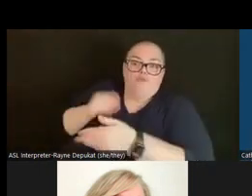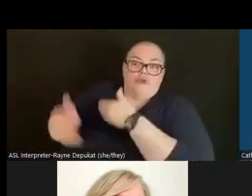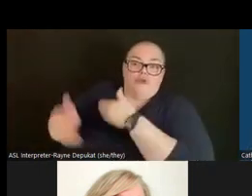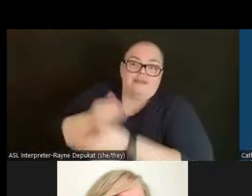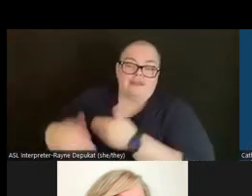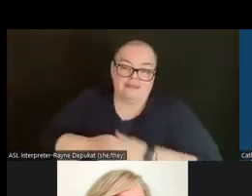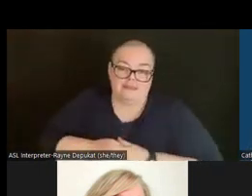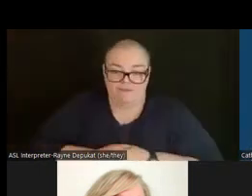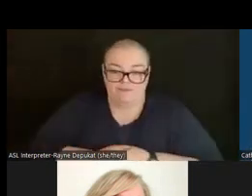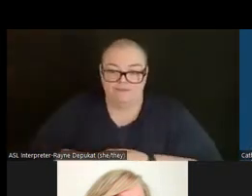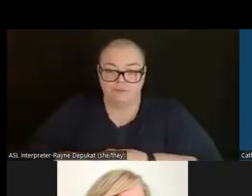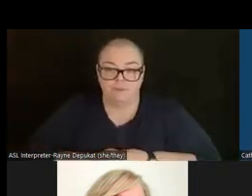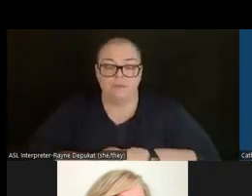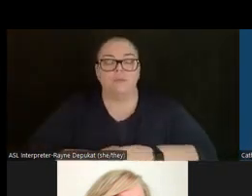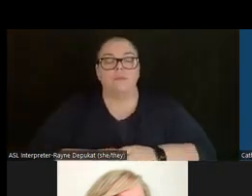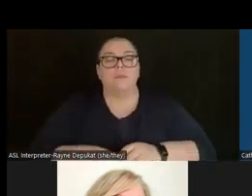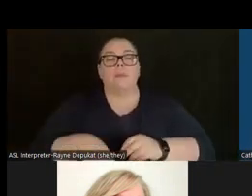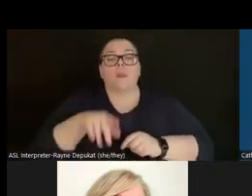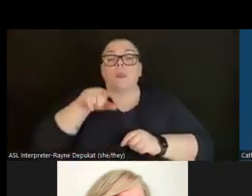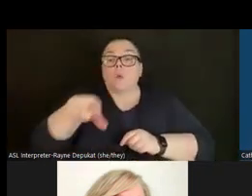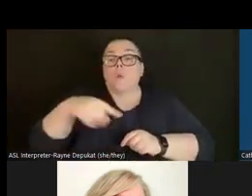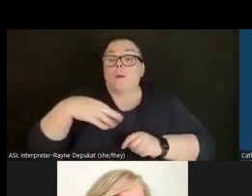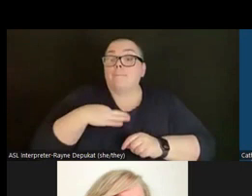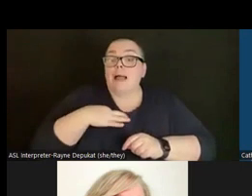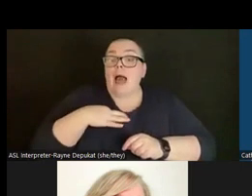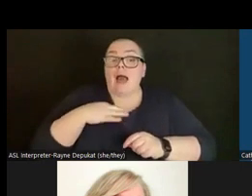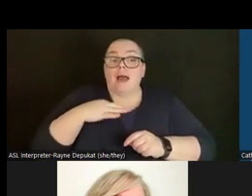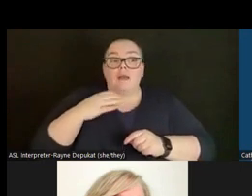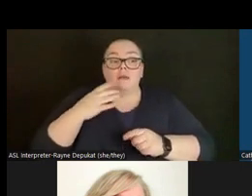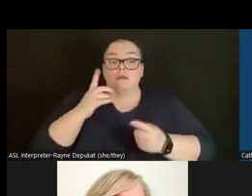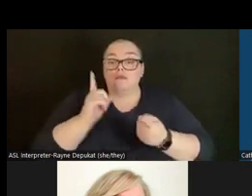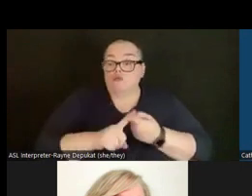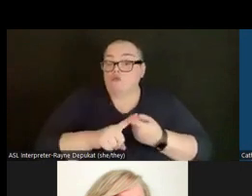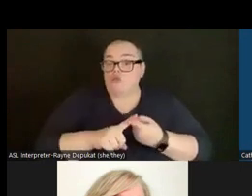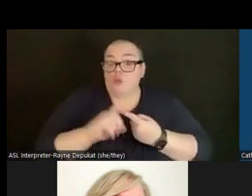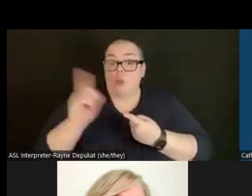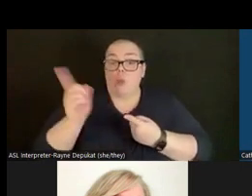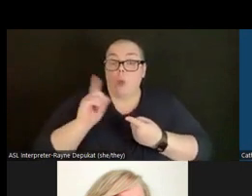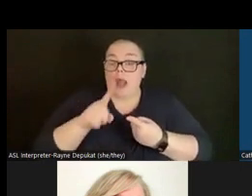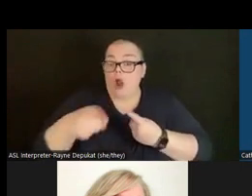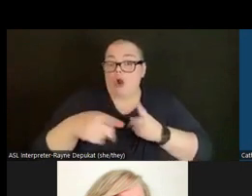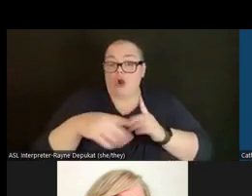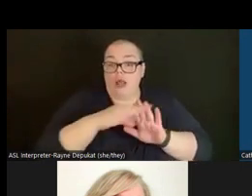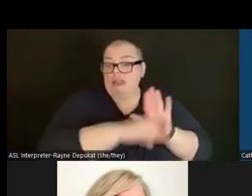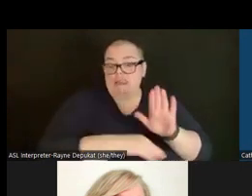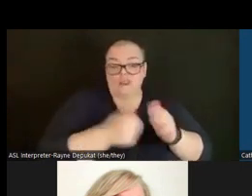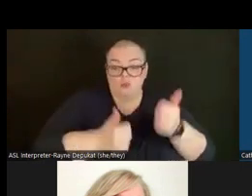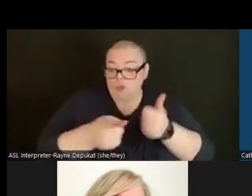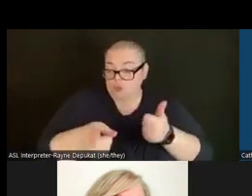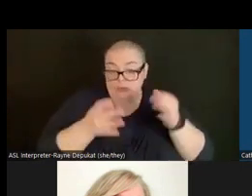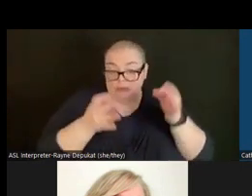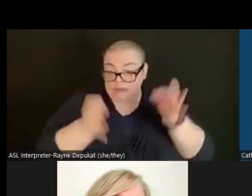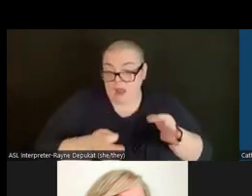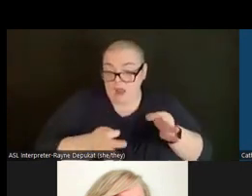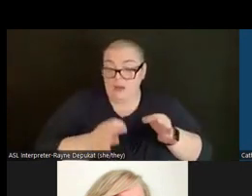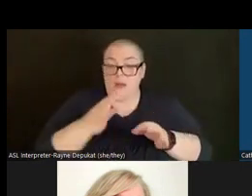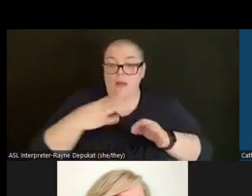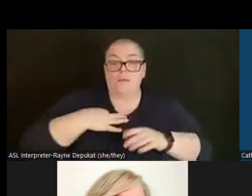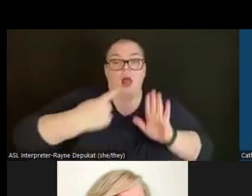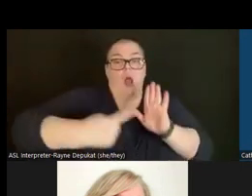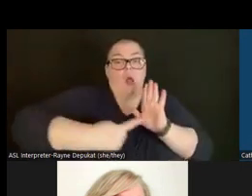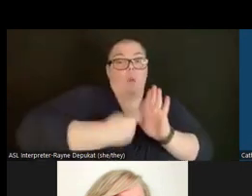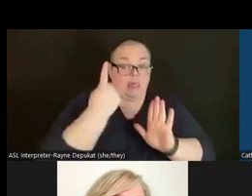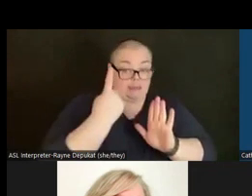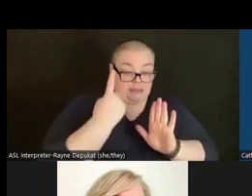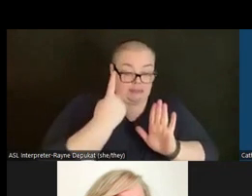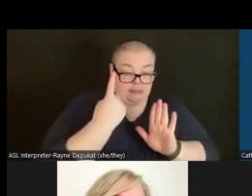You apply to anyone you're going to apply to once, but again, with the centralized waiting list, log